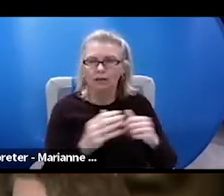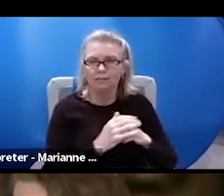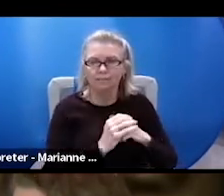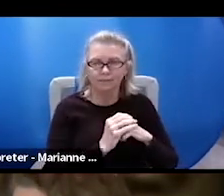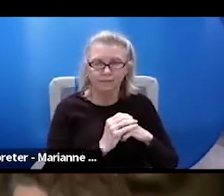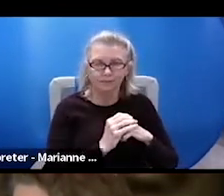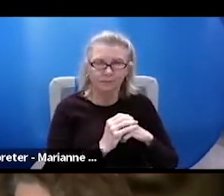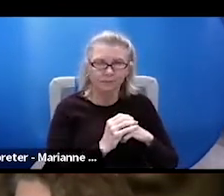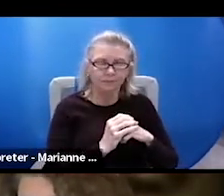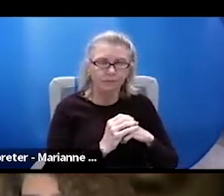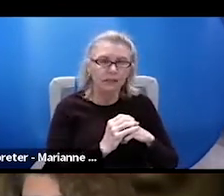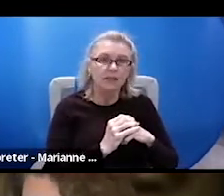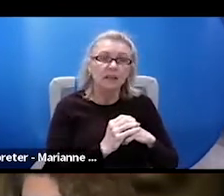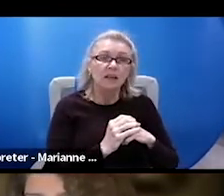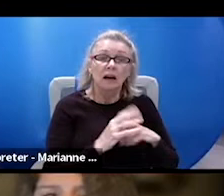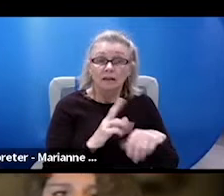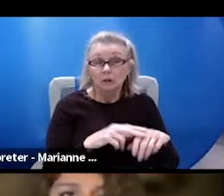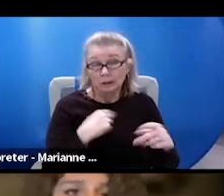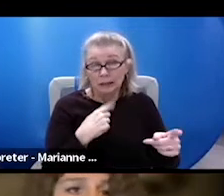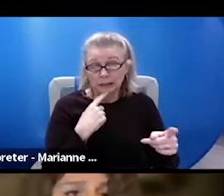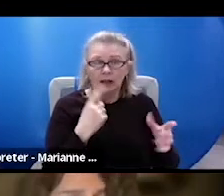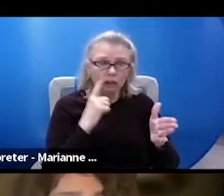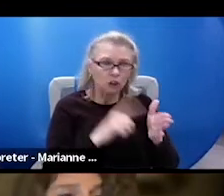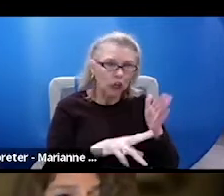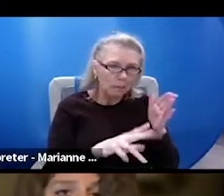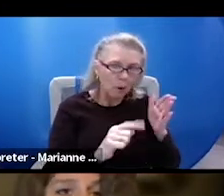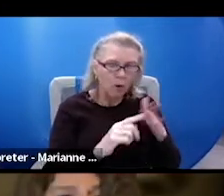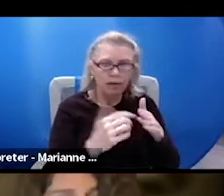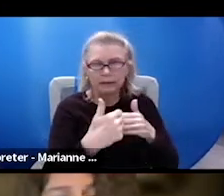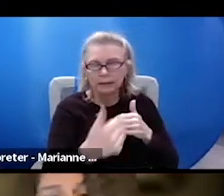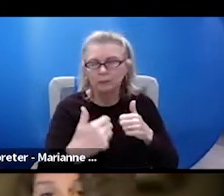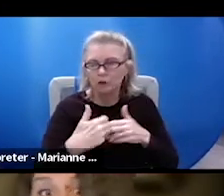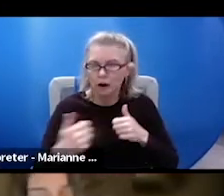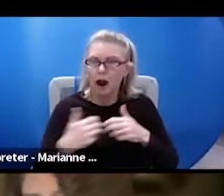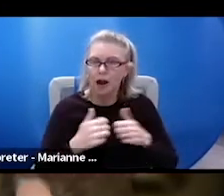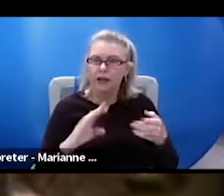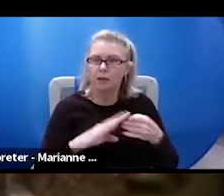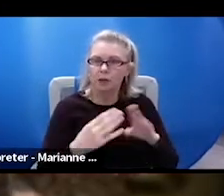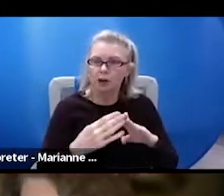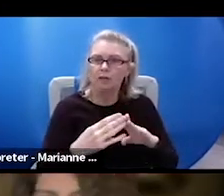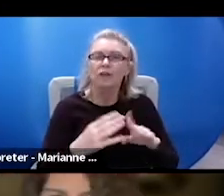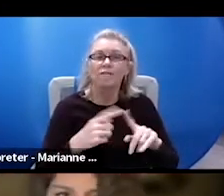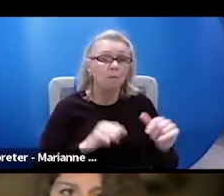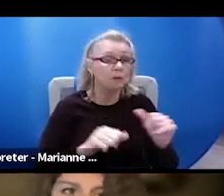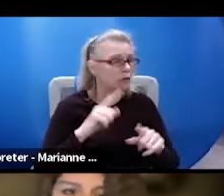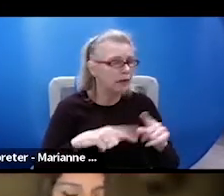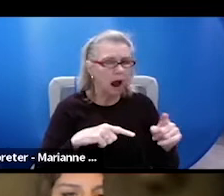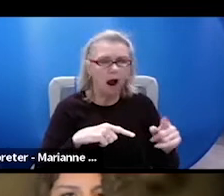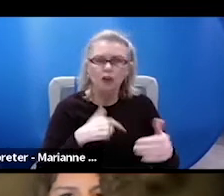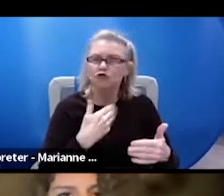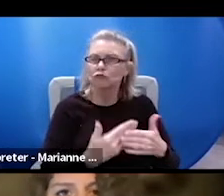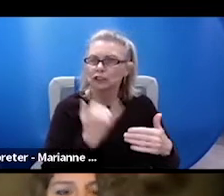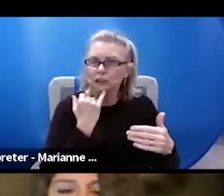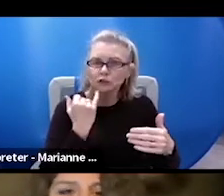besides the checkpoints that separate people and community from each other, Bethlehemites cannot reach Jerusalem. There's also the